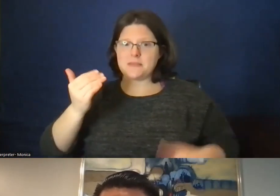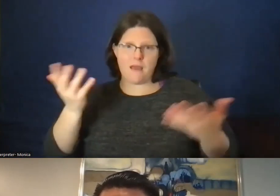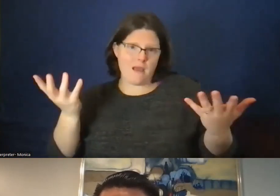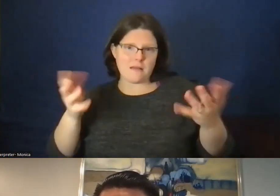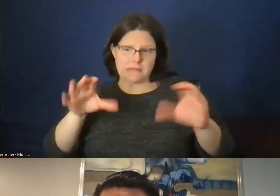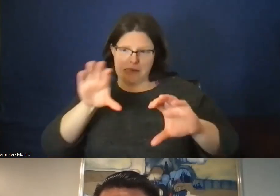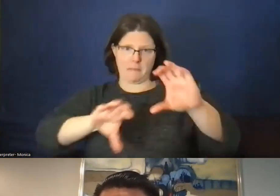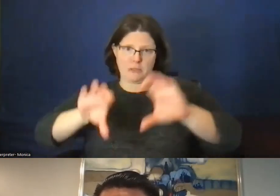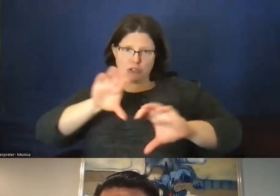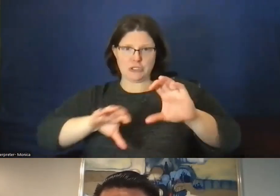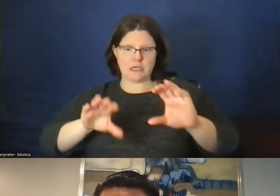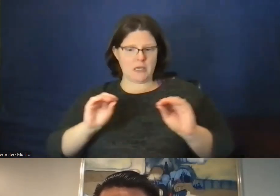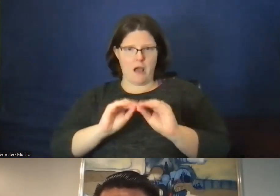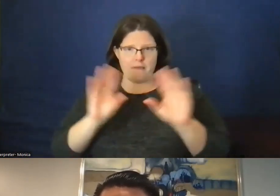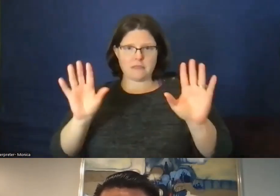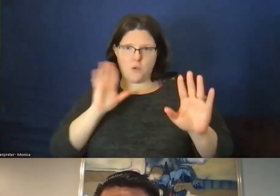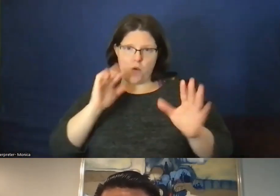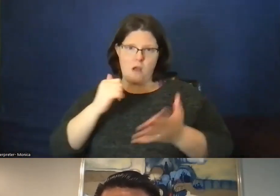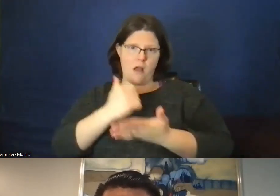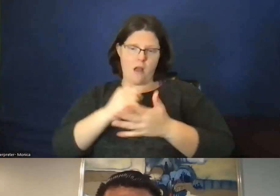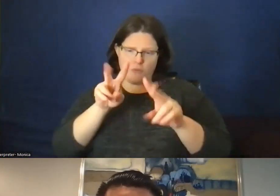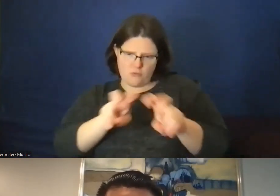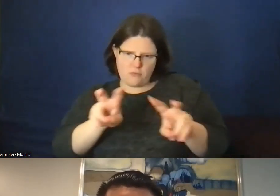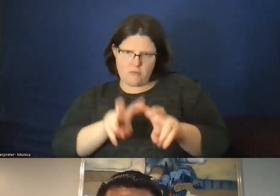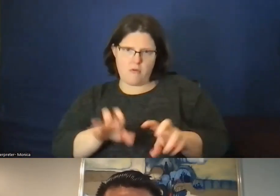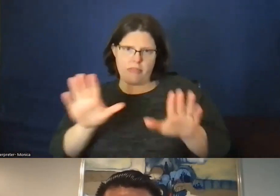chemistry both will be harmful.